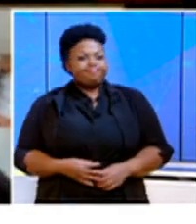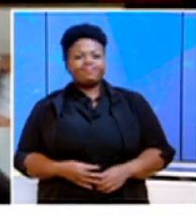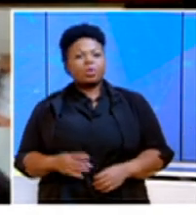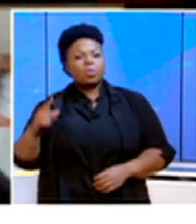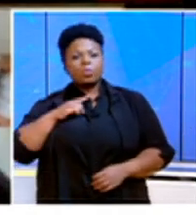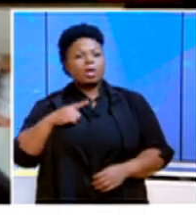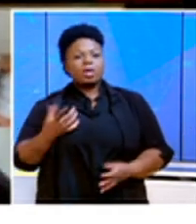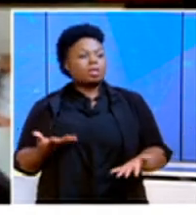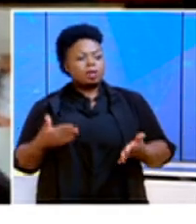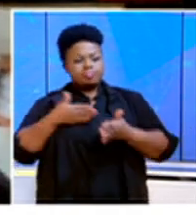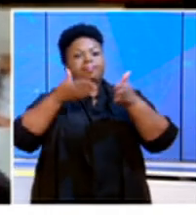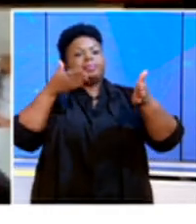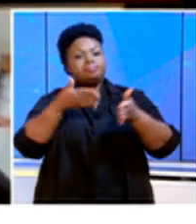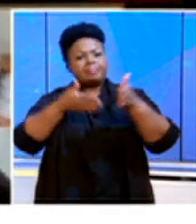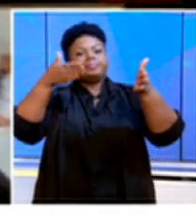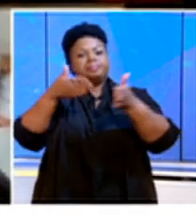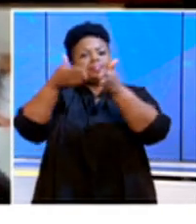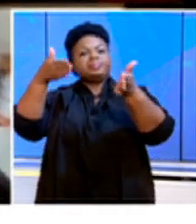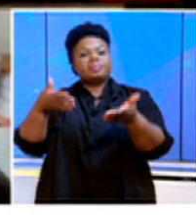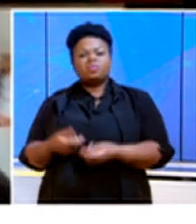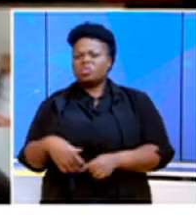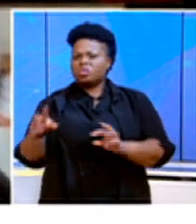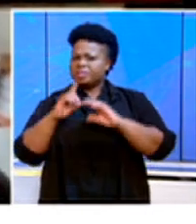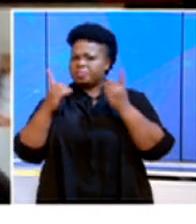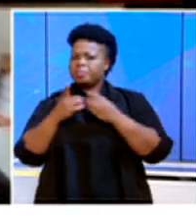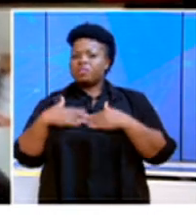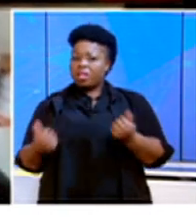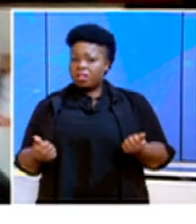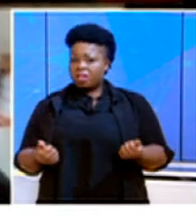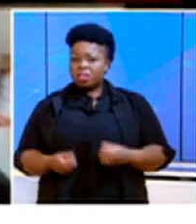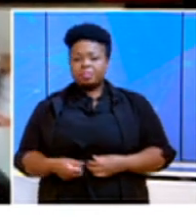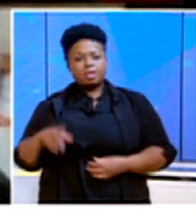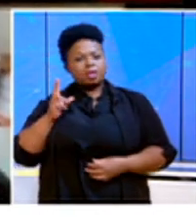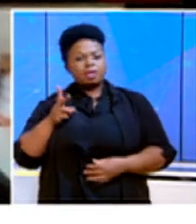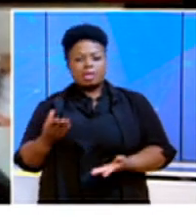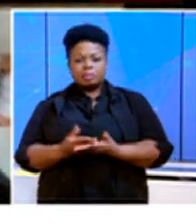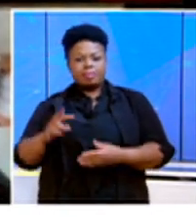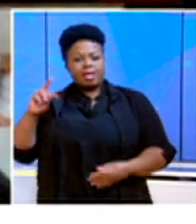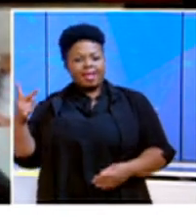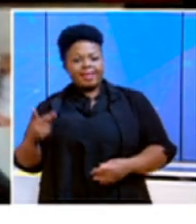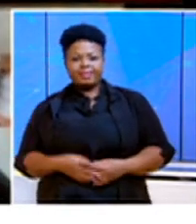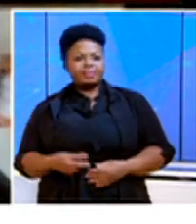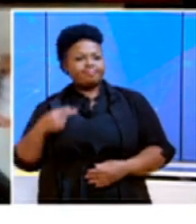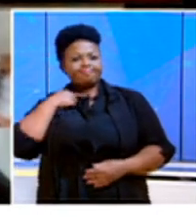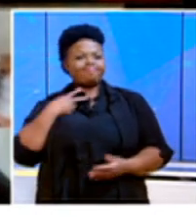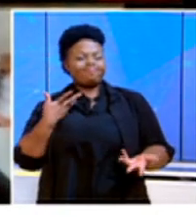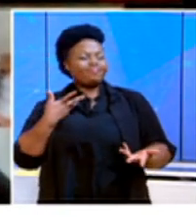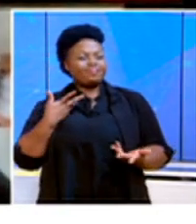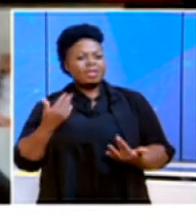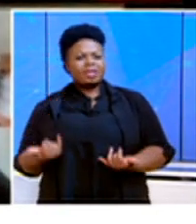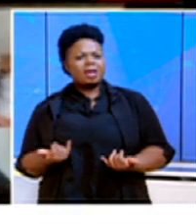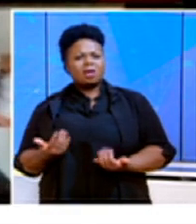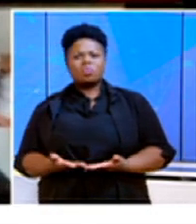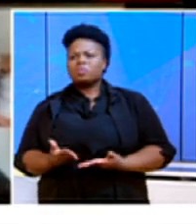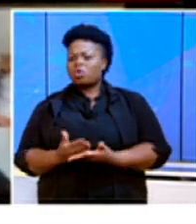sort of odd bumblings and stumblings within the Ministry of Health, and some of those have now been removed, but we still